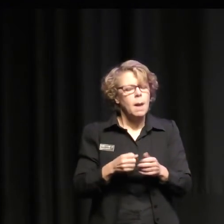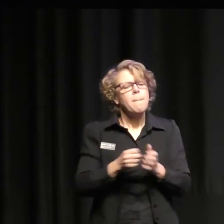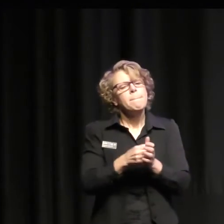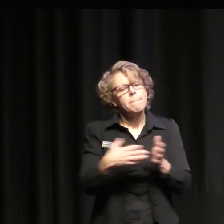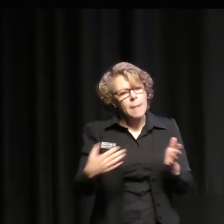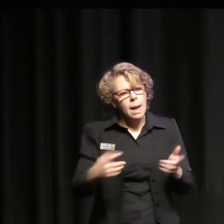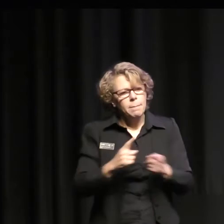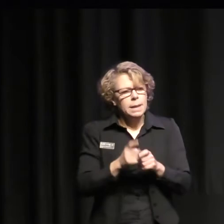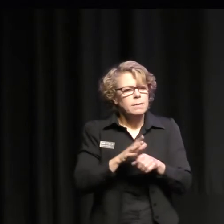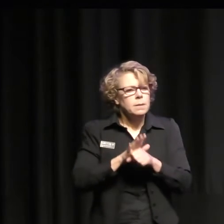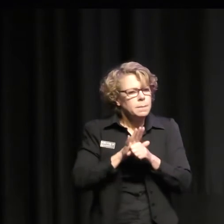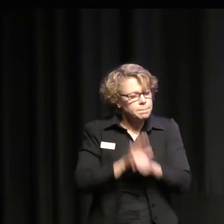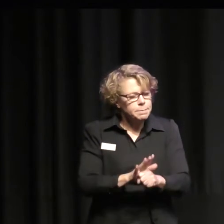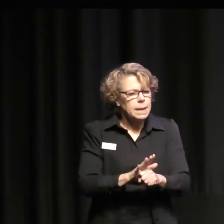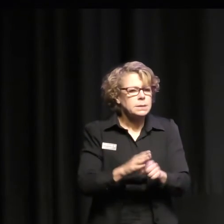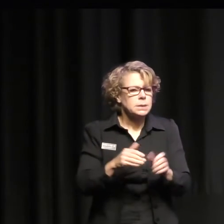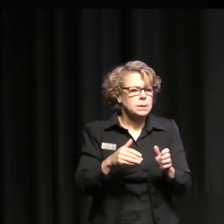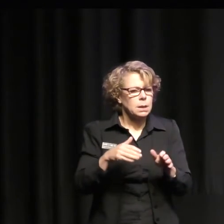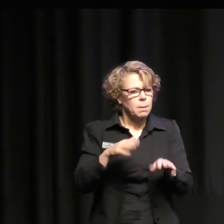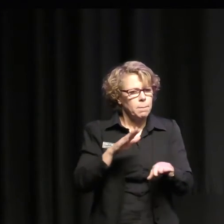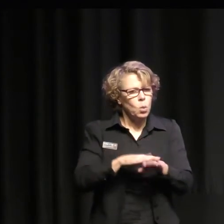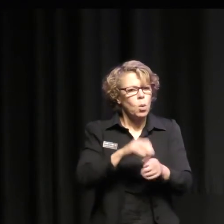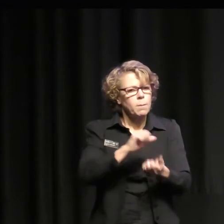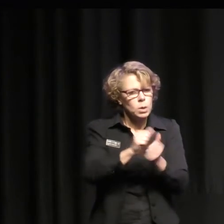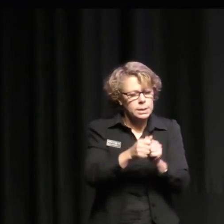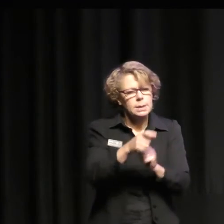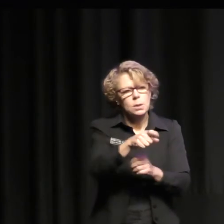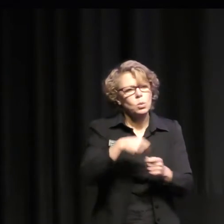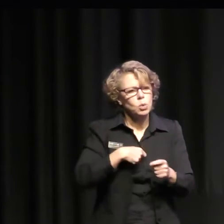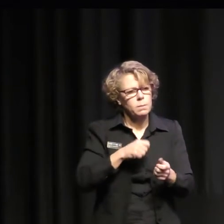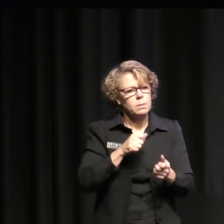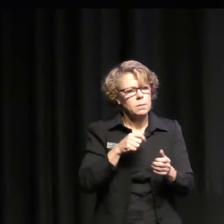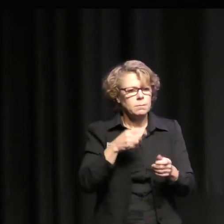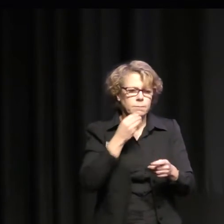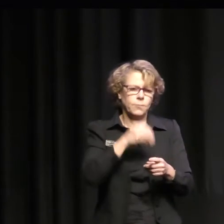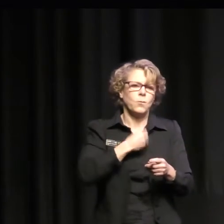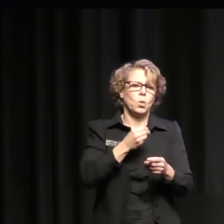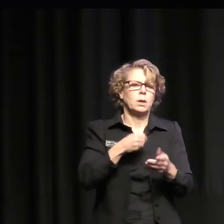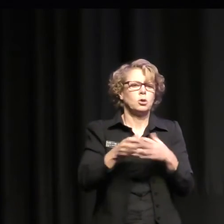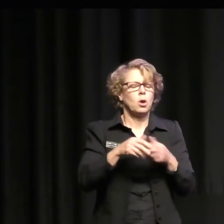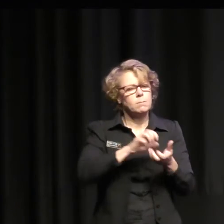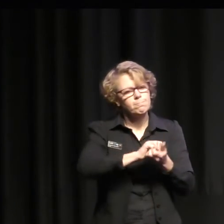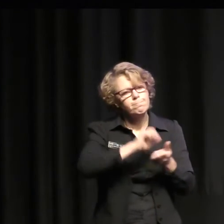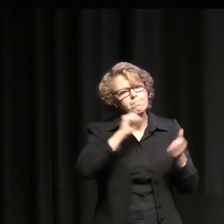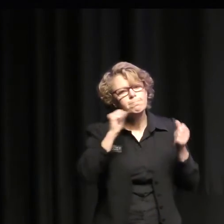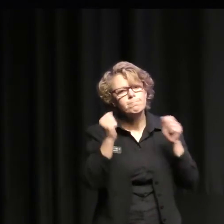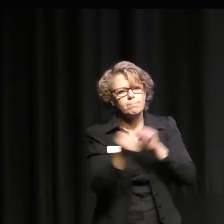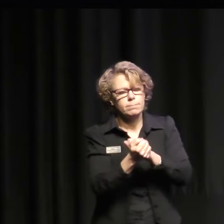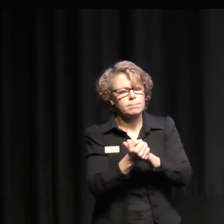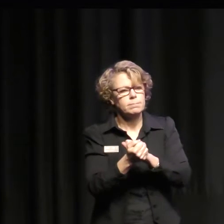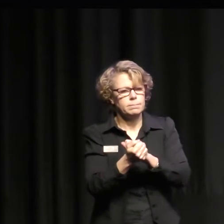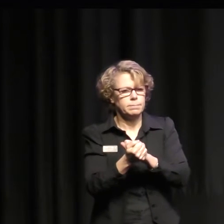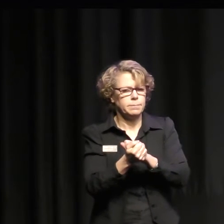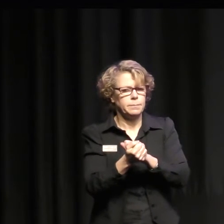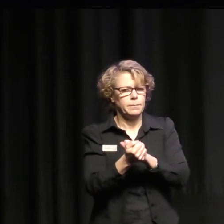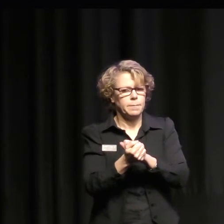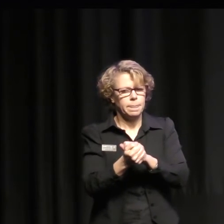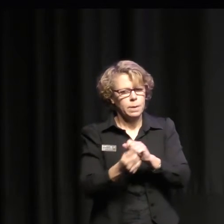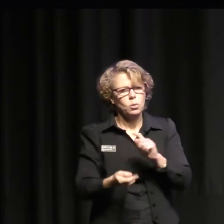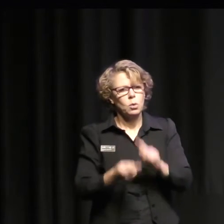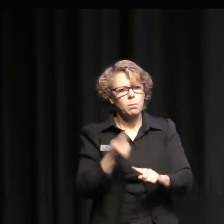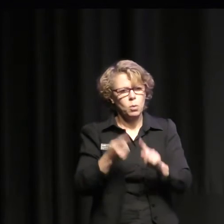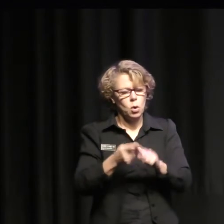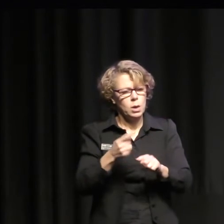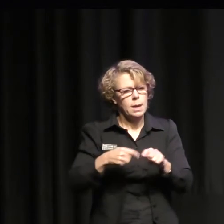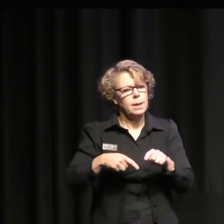on the politicians to make changes. And they introduced a